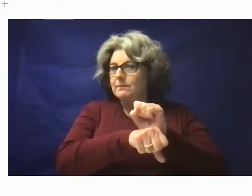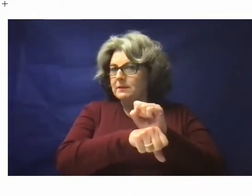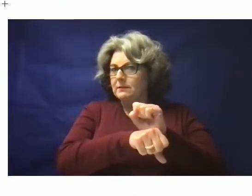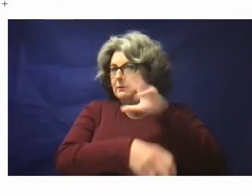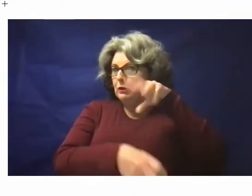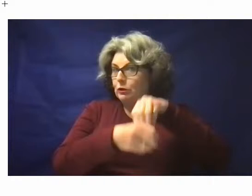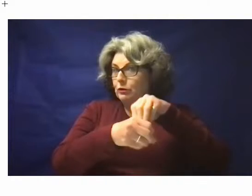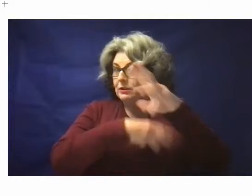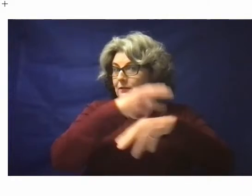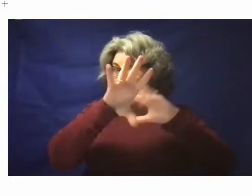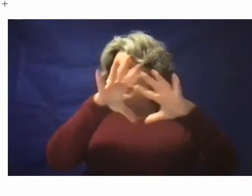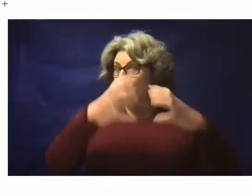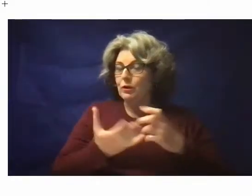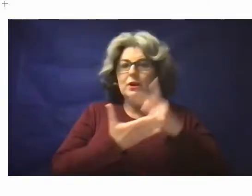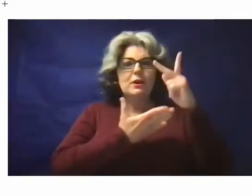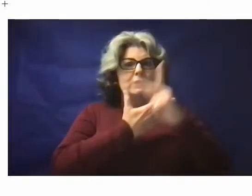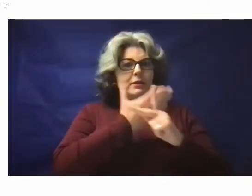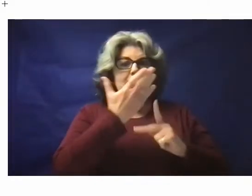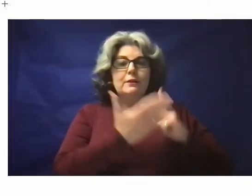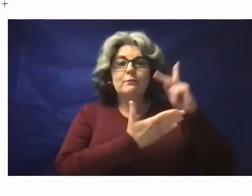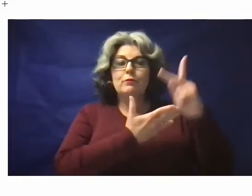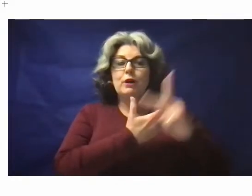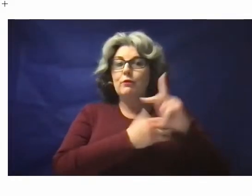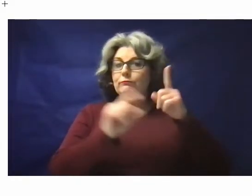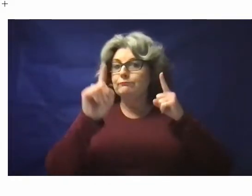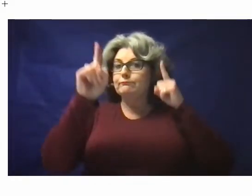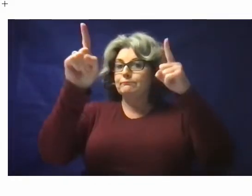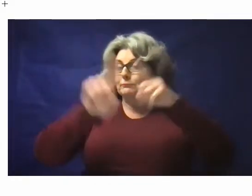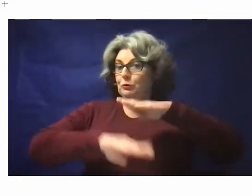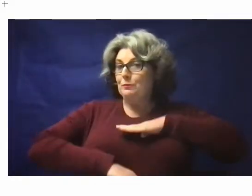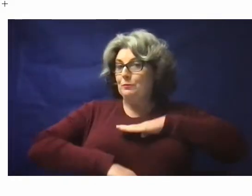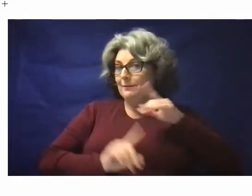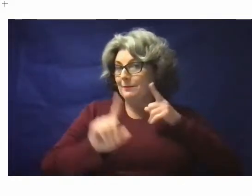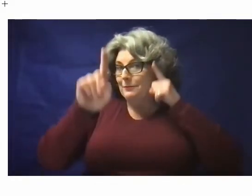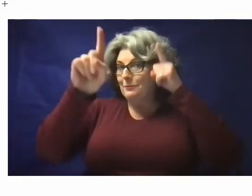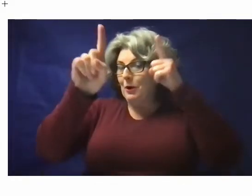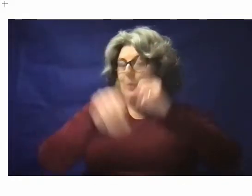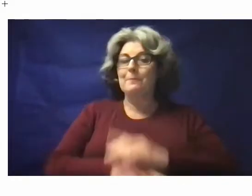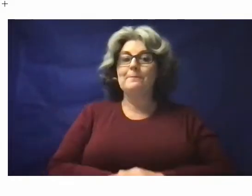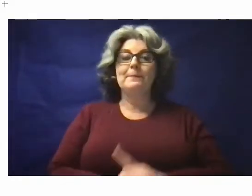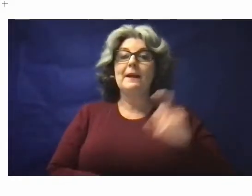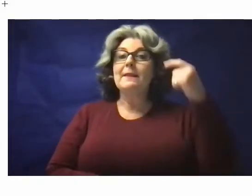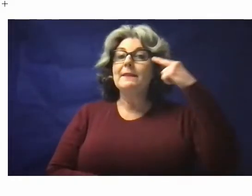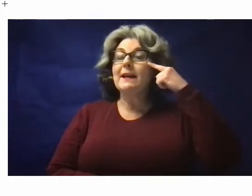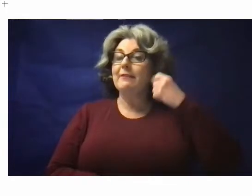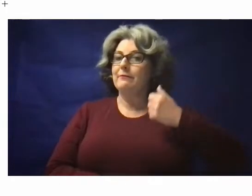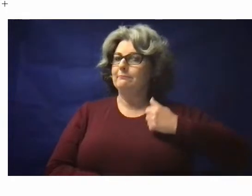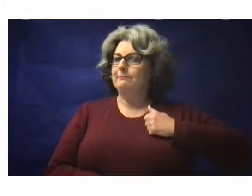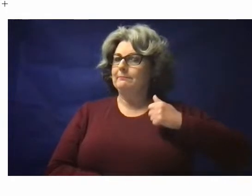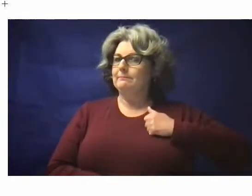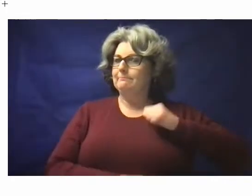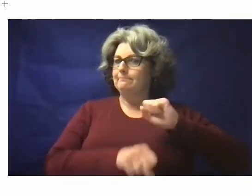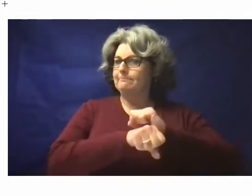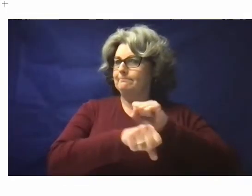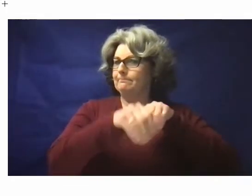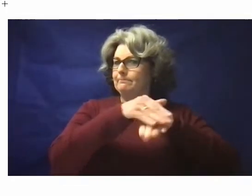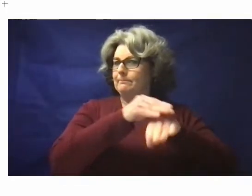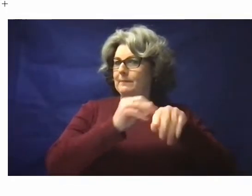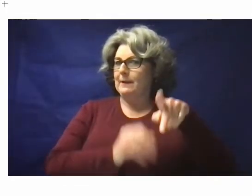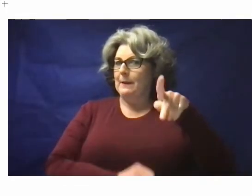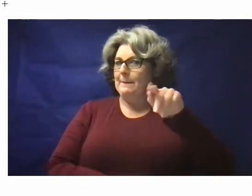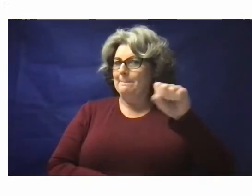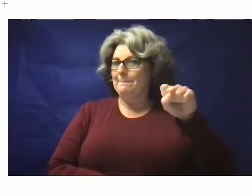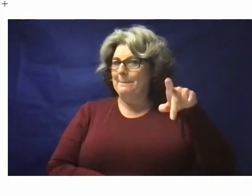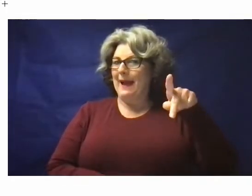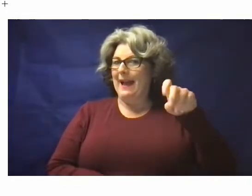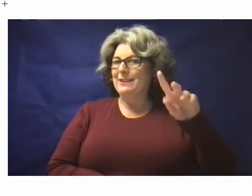some initiatives that work towards this goal. The Government of Canada Workplace Accessibility Passport